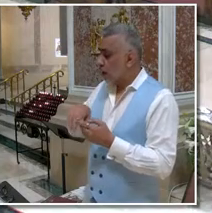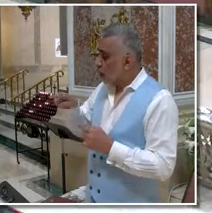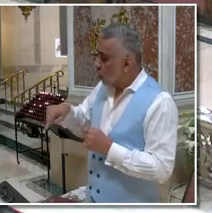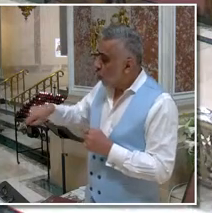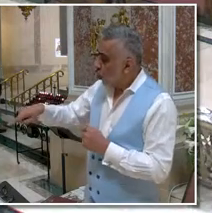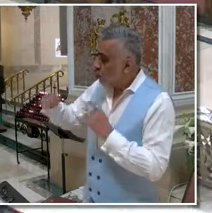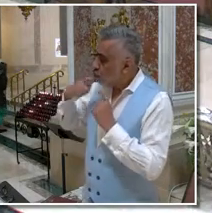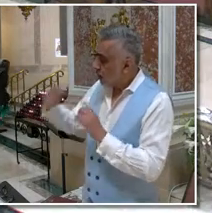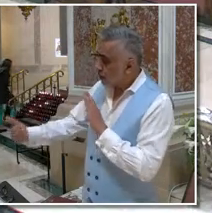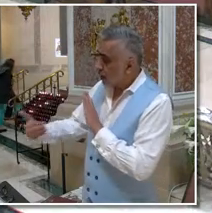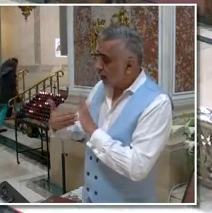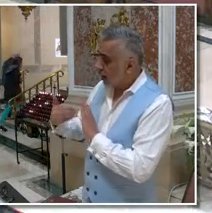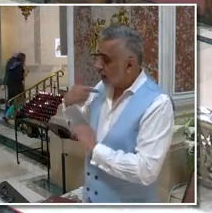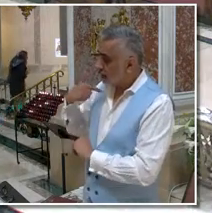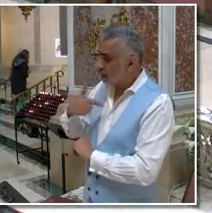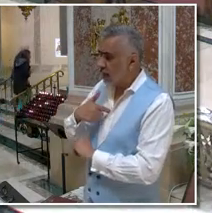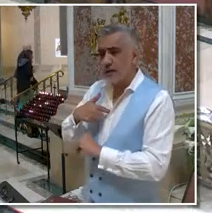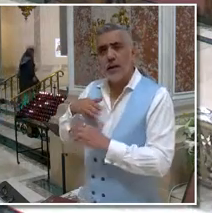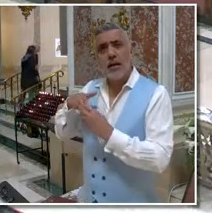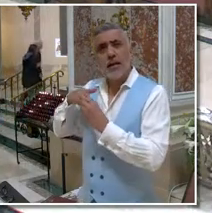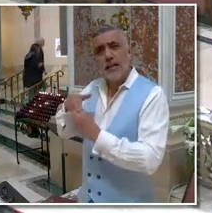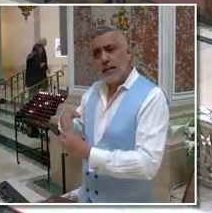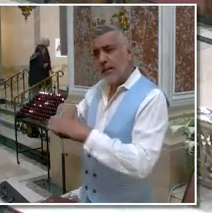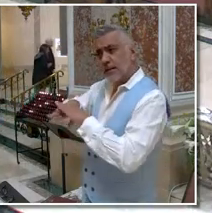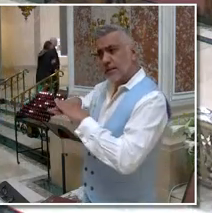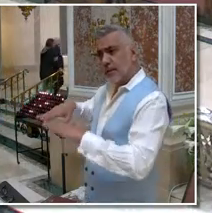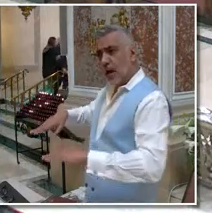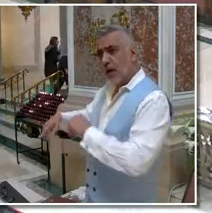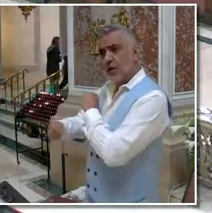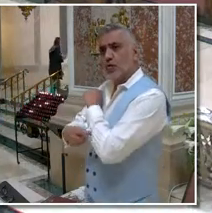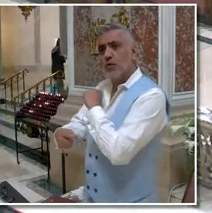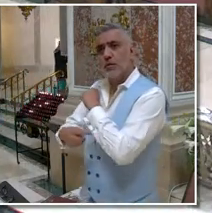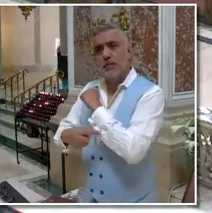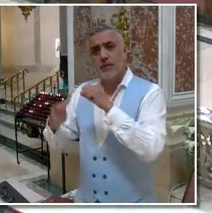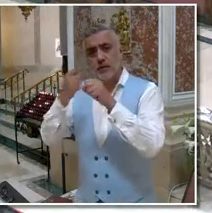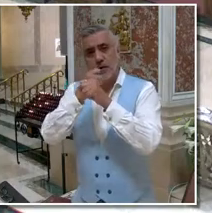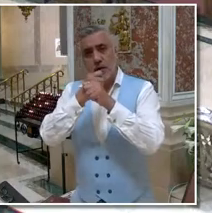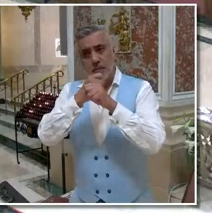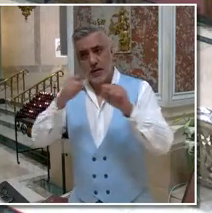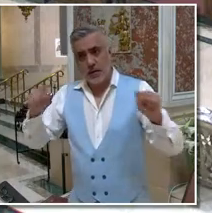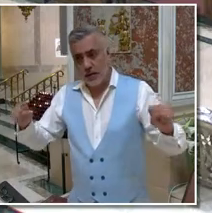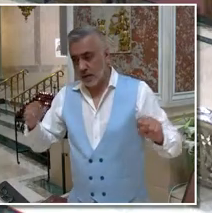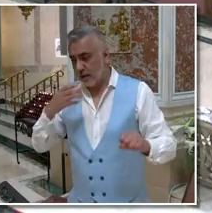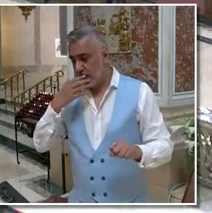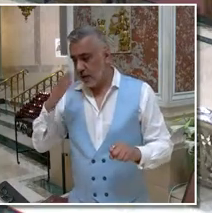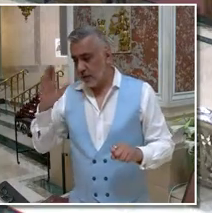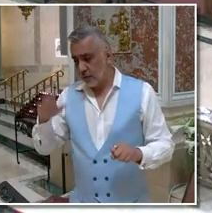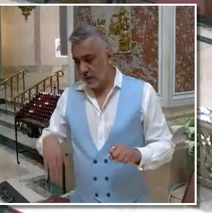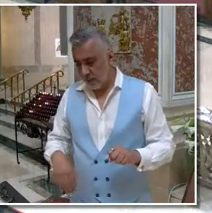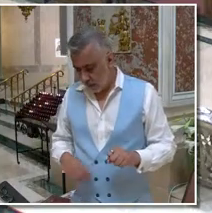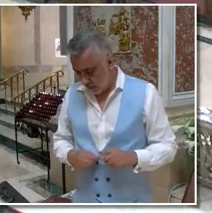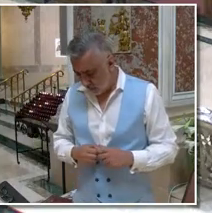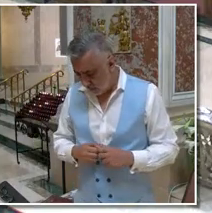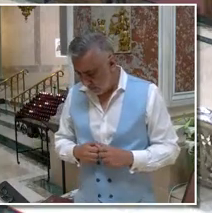forgive those who trespass against us. And lead us not into temptation, but deliver us.